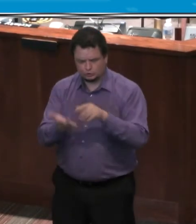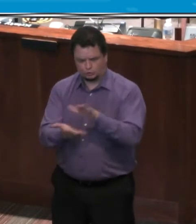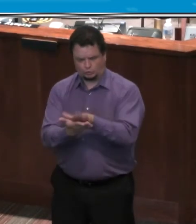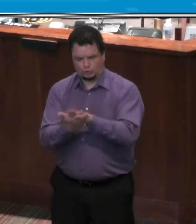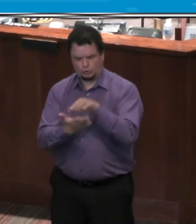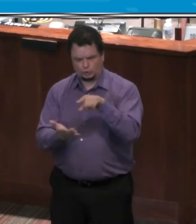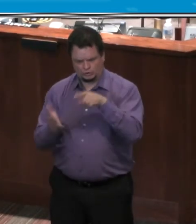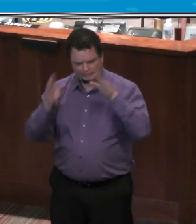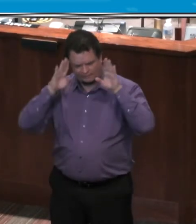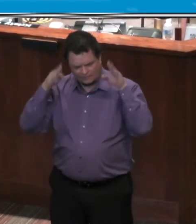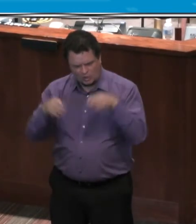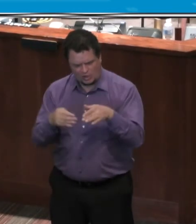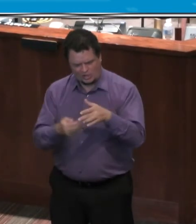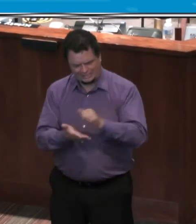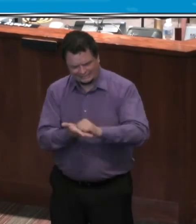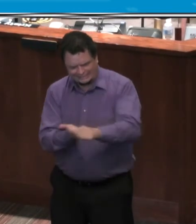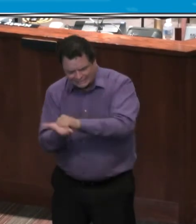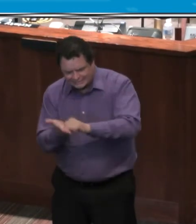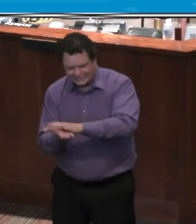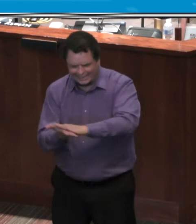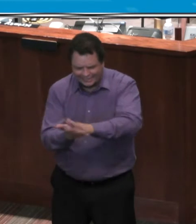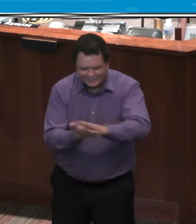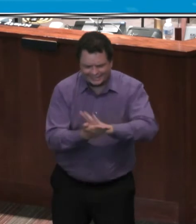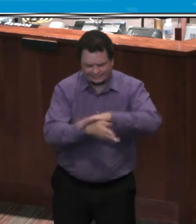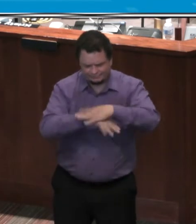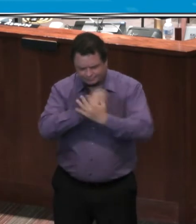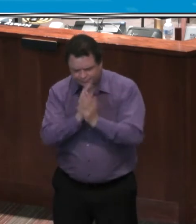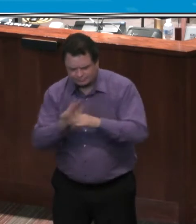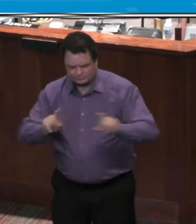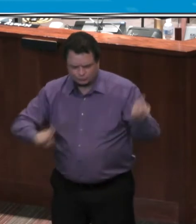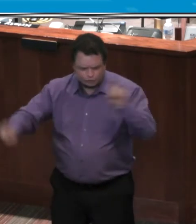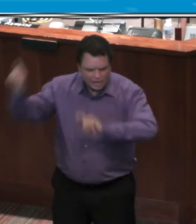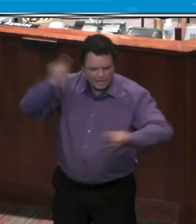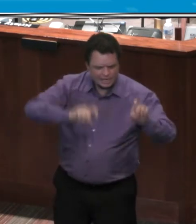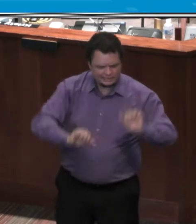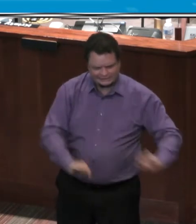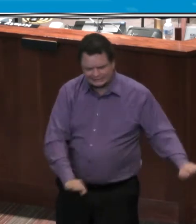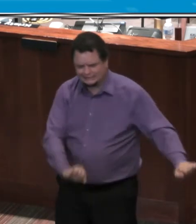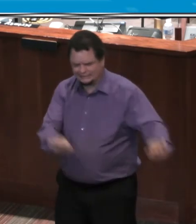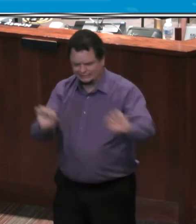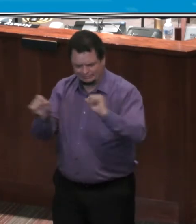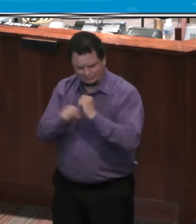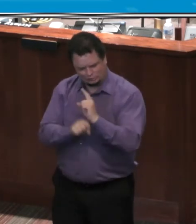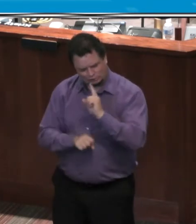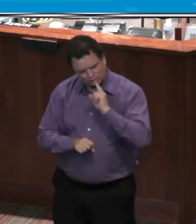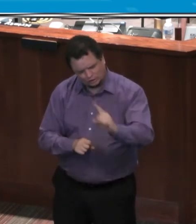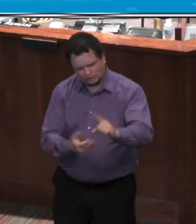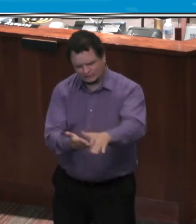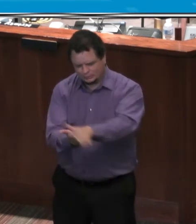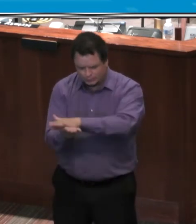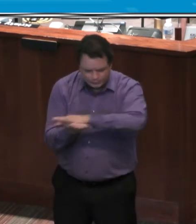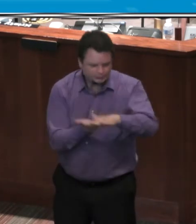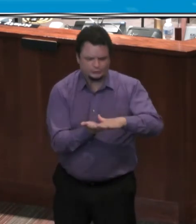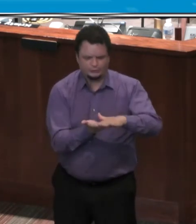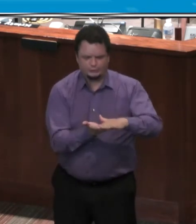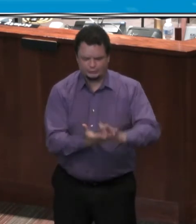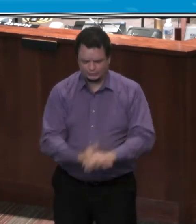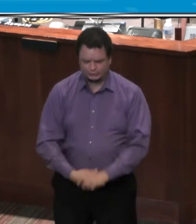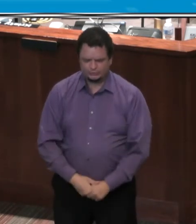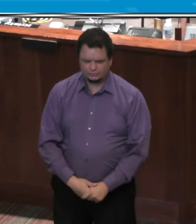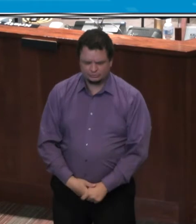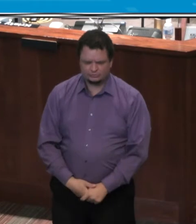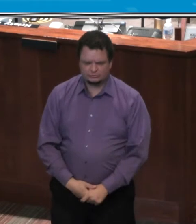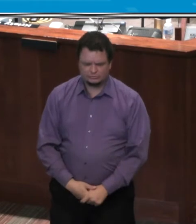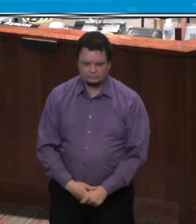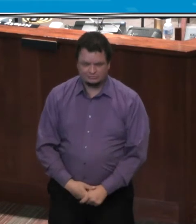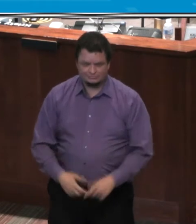use of hand sanitizing gels, as well as the best way to utilize respiratory hygiene and etiquette, and the importance of isolating ill individuals